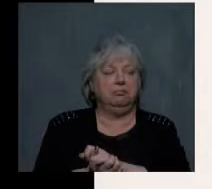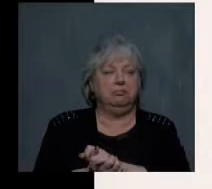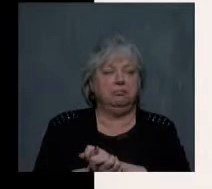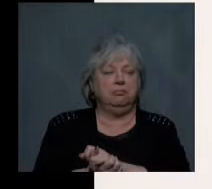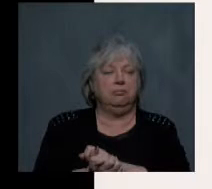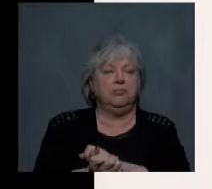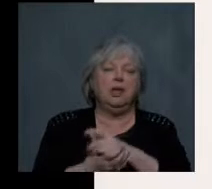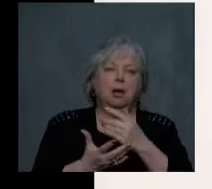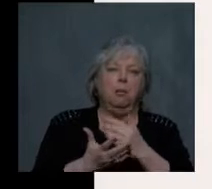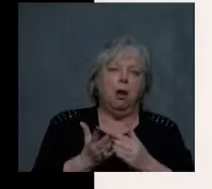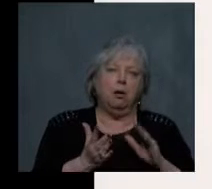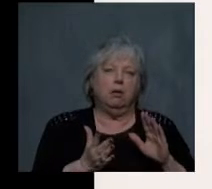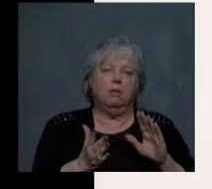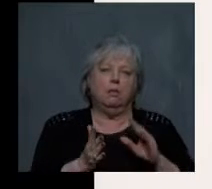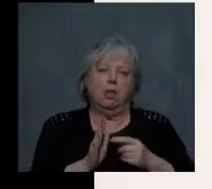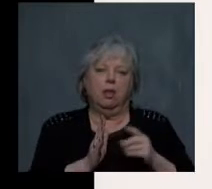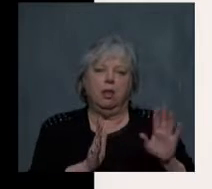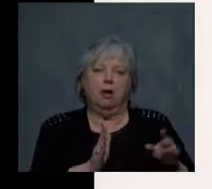And part of the requirement,